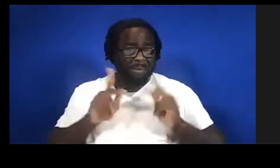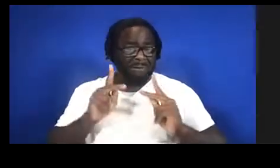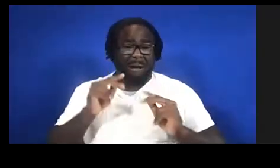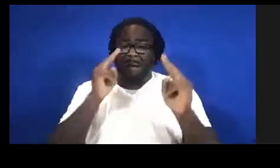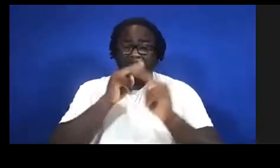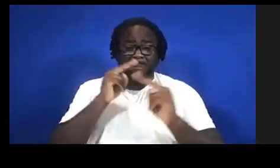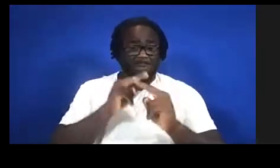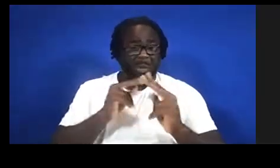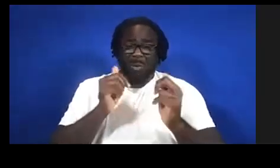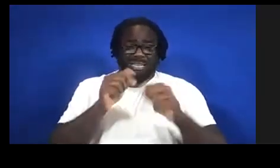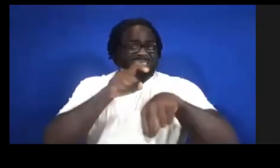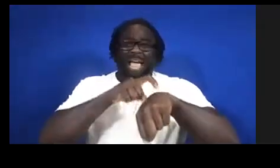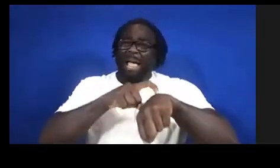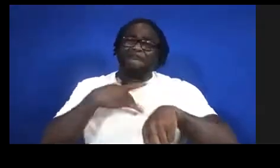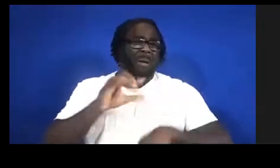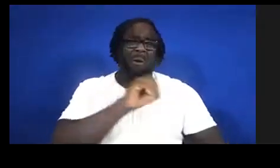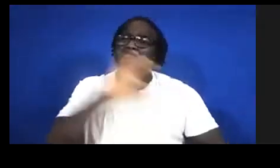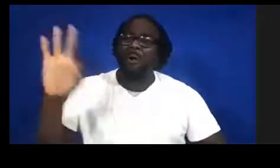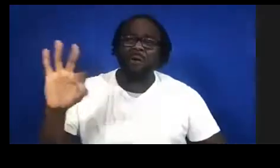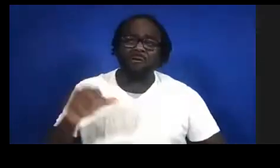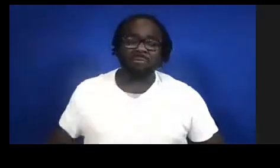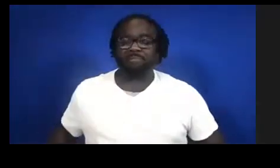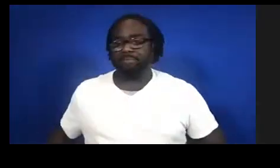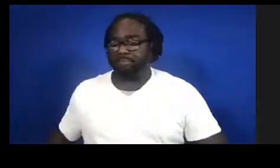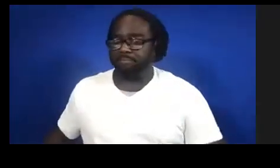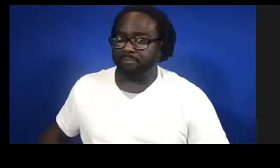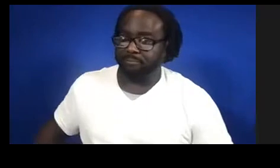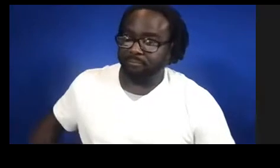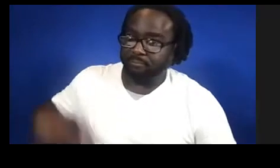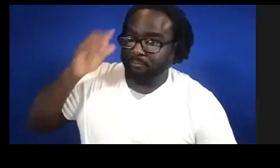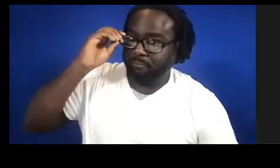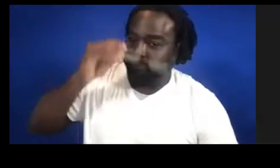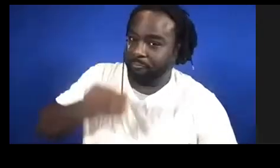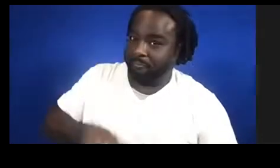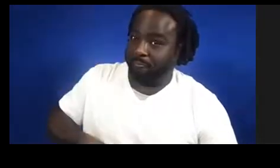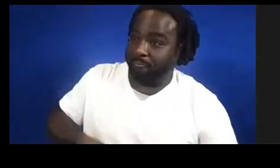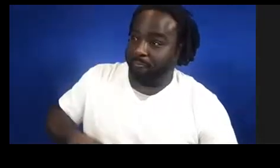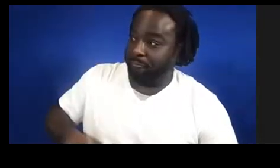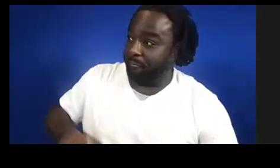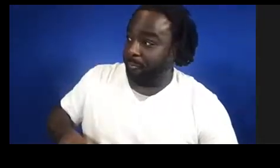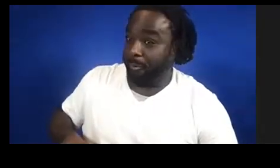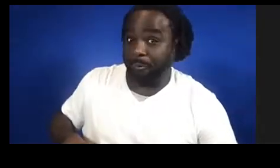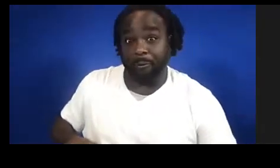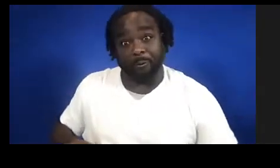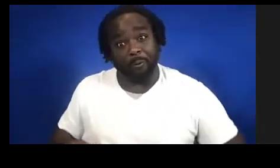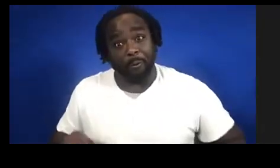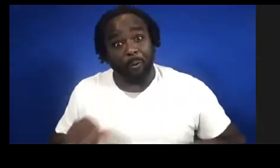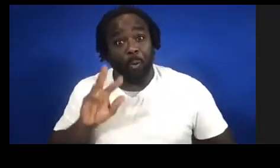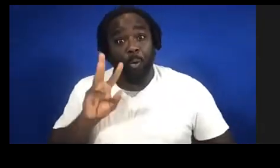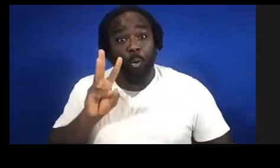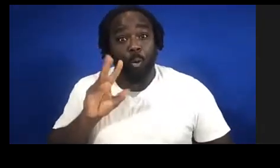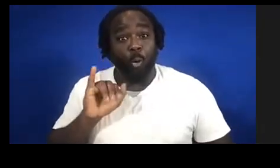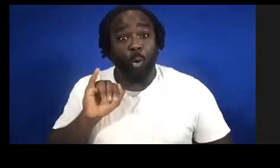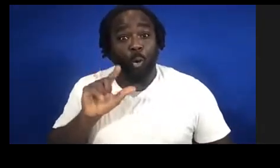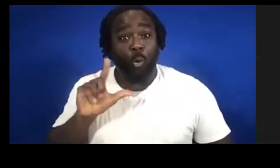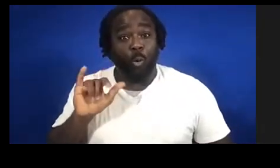A lot of people think, deaf comedians in terms of timing really tend to be off.